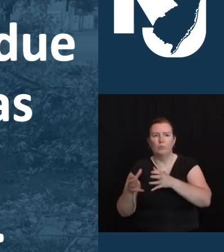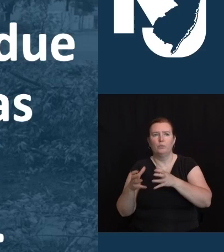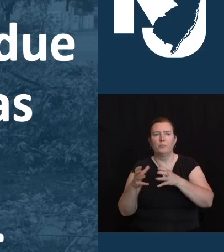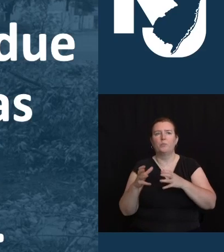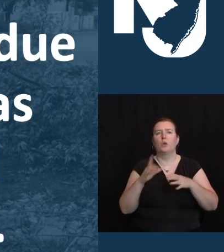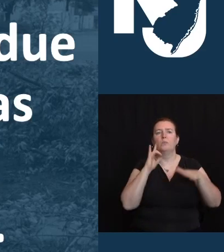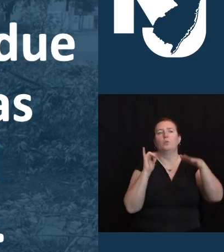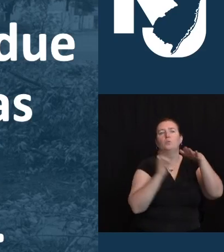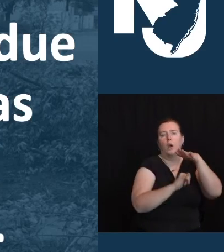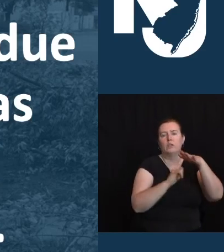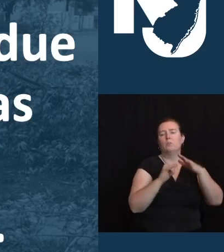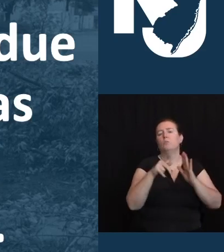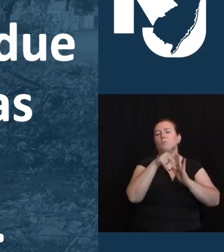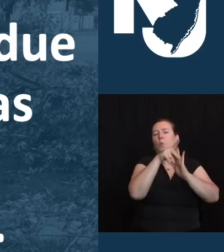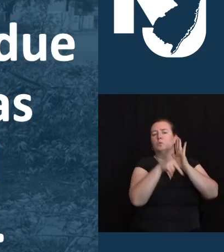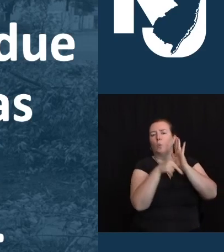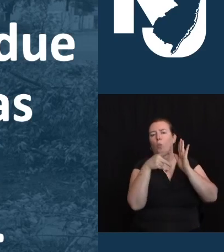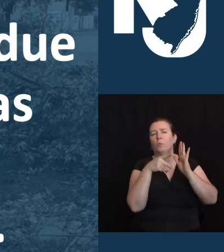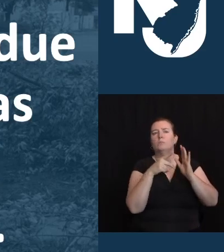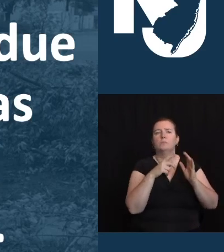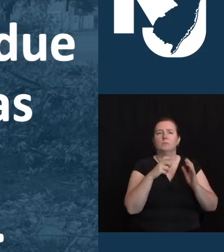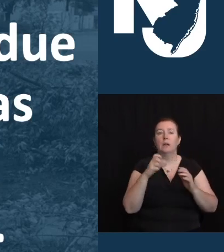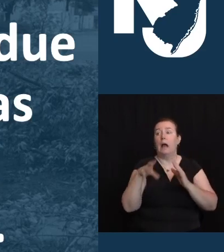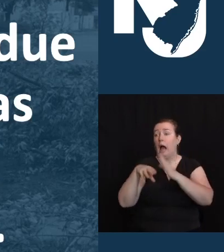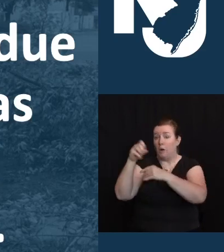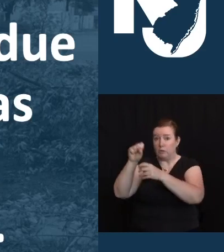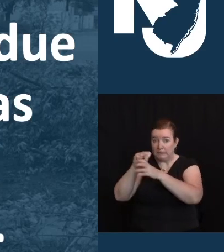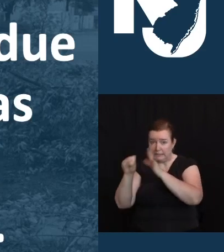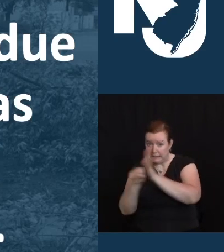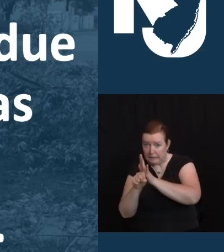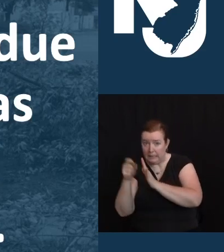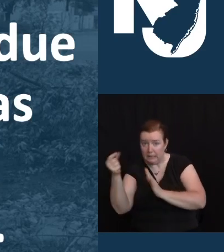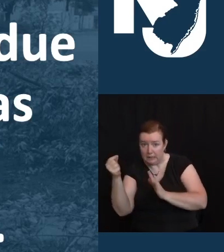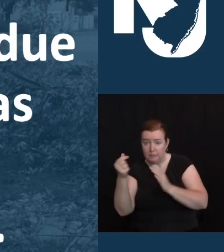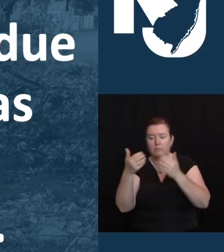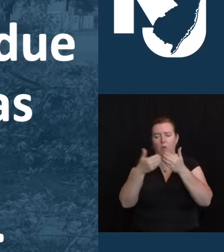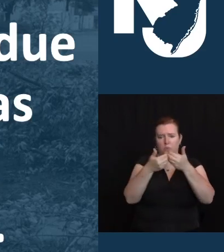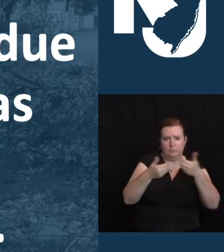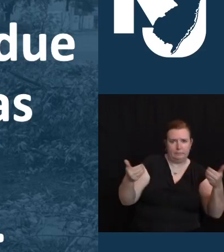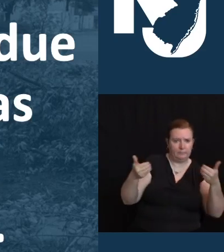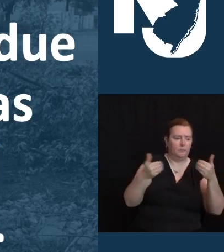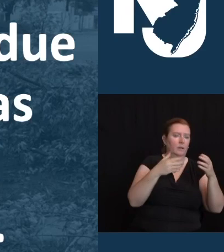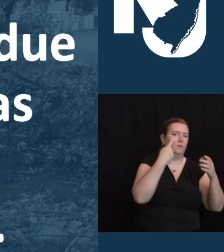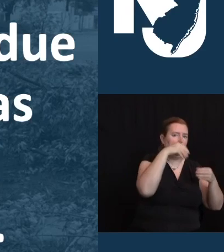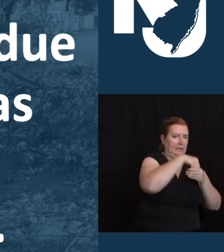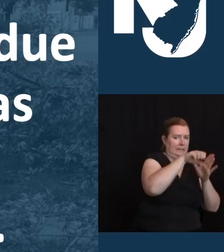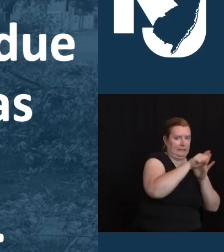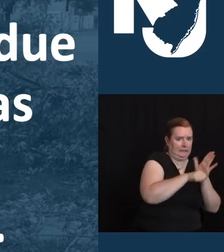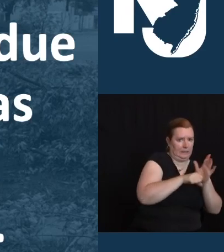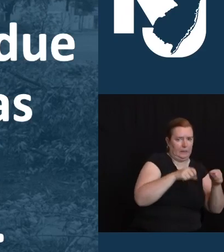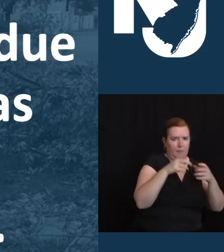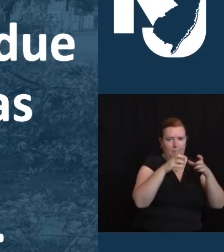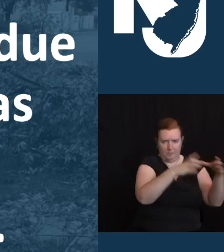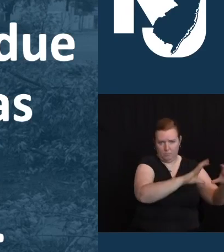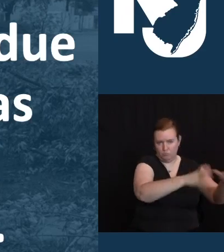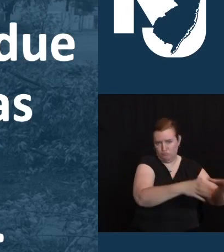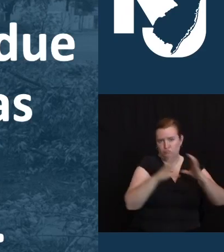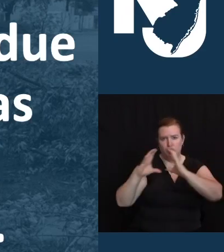if it isn't one thing, it's another. But I'll ask Joe to give a fuller briefing on all of this in a few